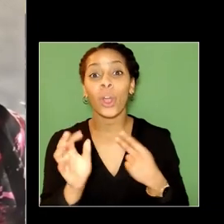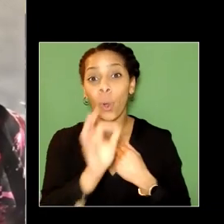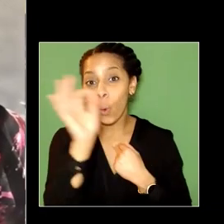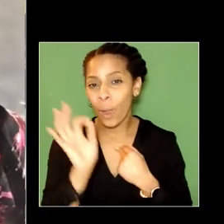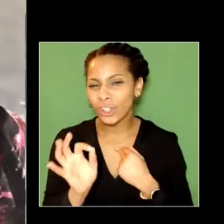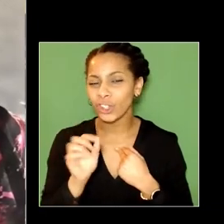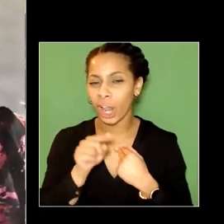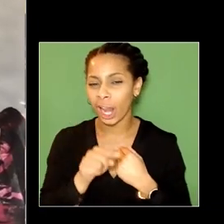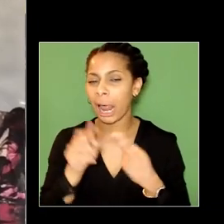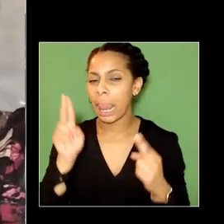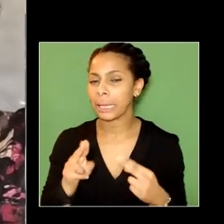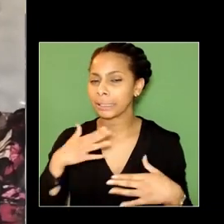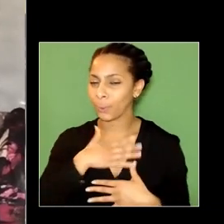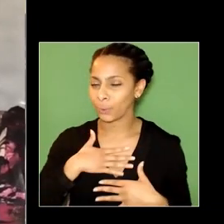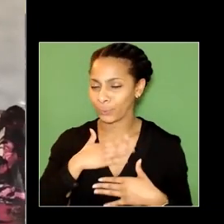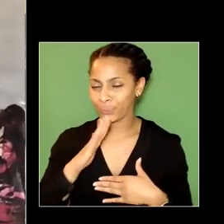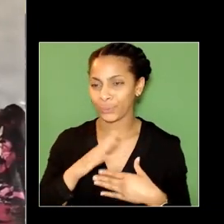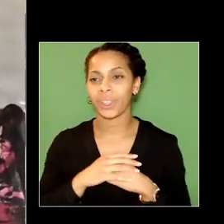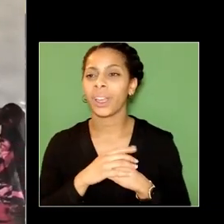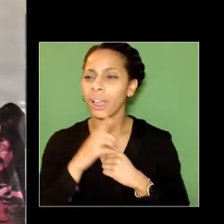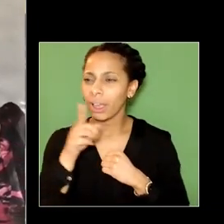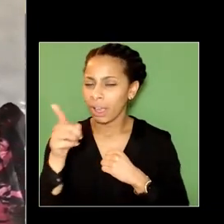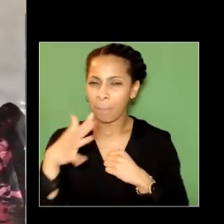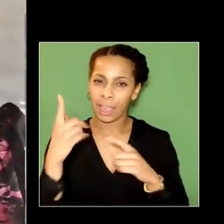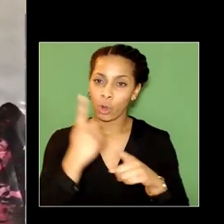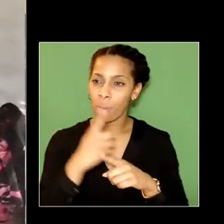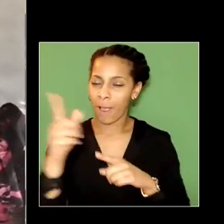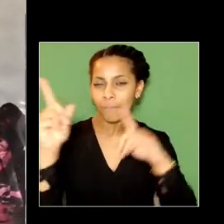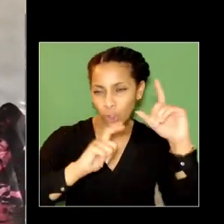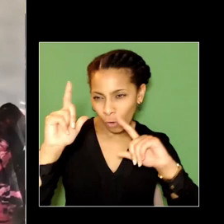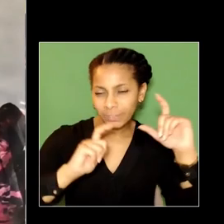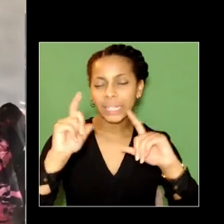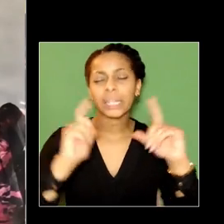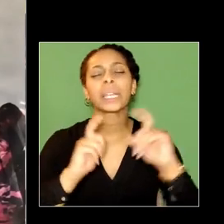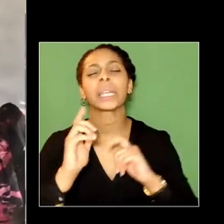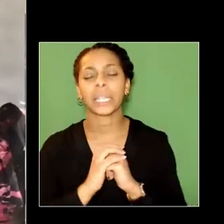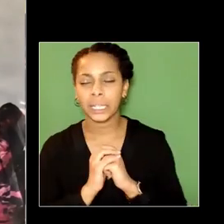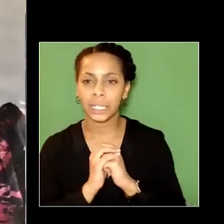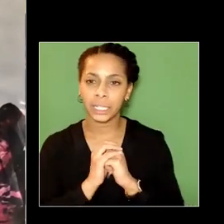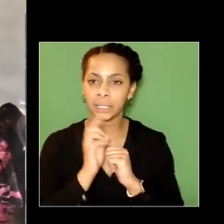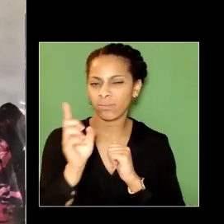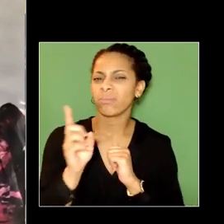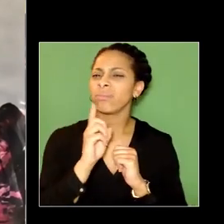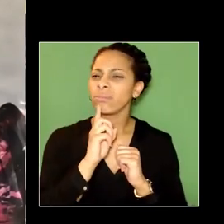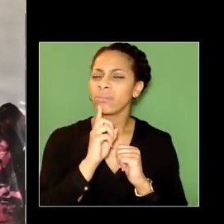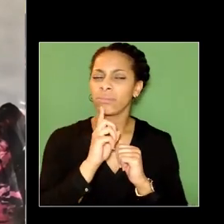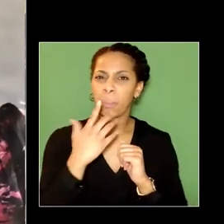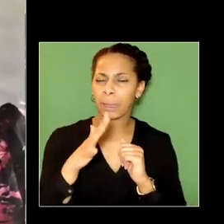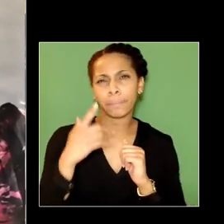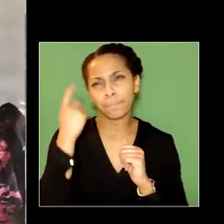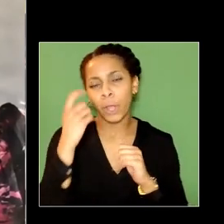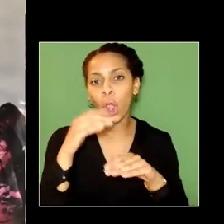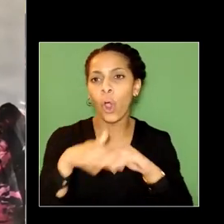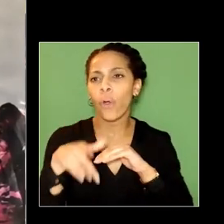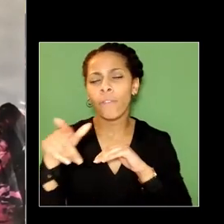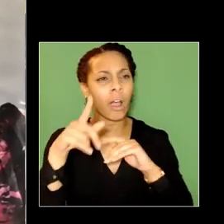you talked about photography with Thelma, and there were lots of questions about the influence of photography or other painters, and you've touched on that.